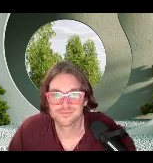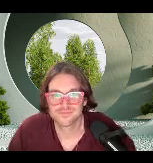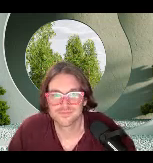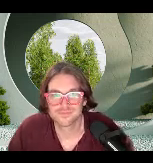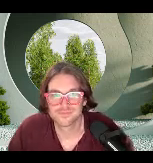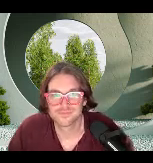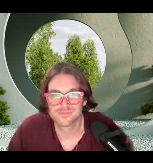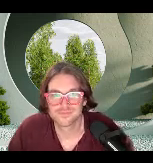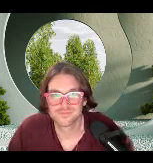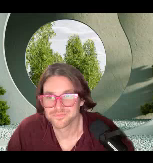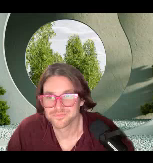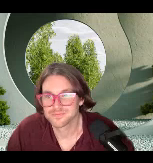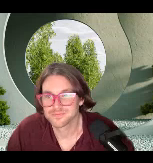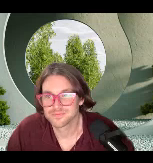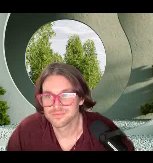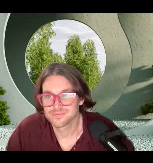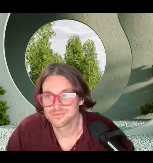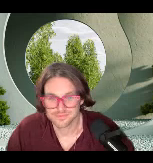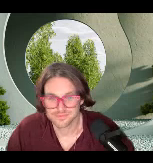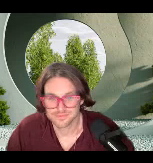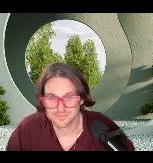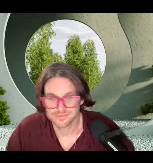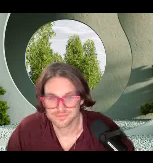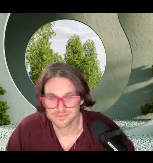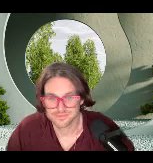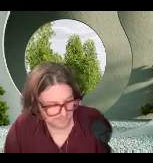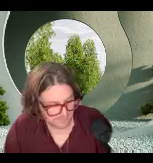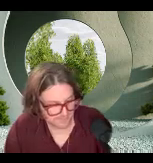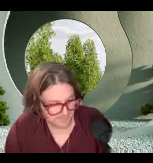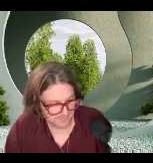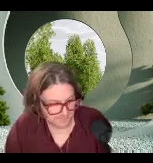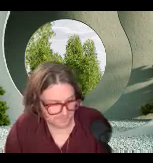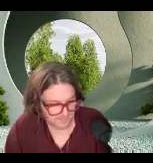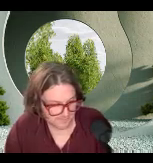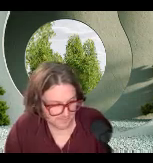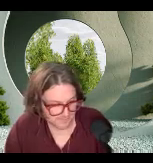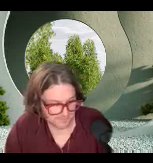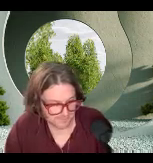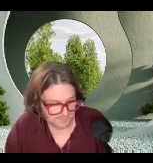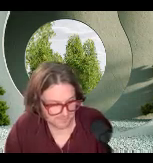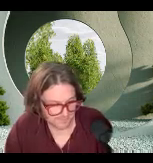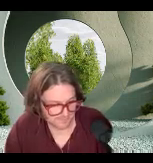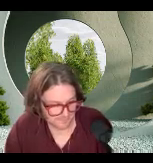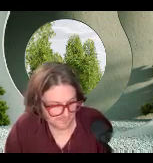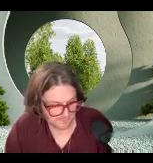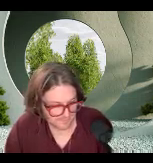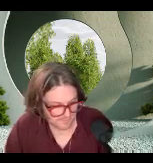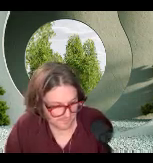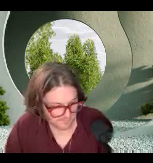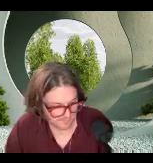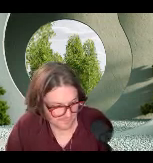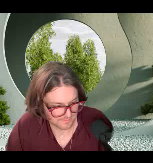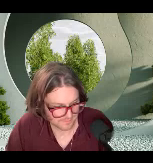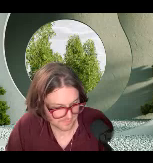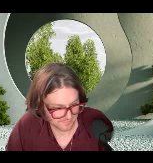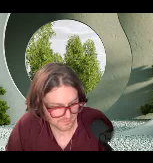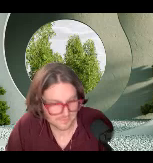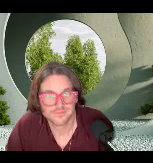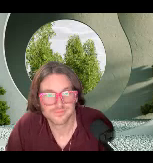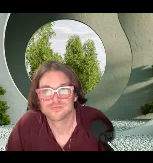out. And then this is fun. This is, if I believe it's only in Microsoft, but if you do have a need for that